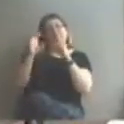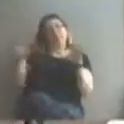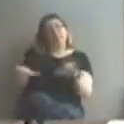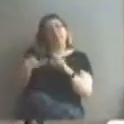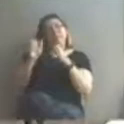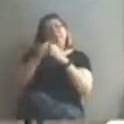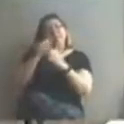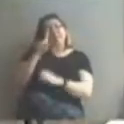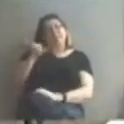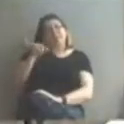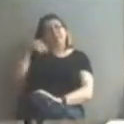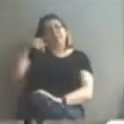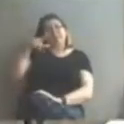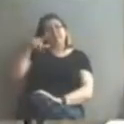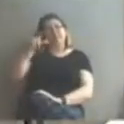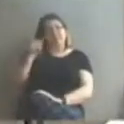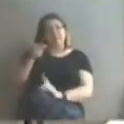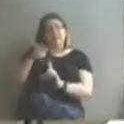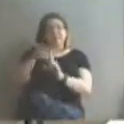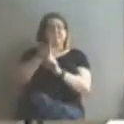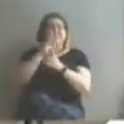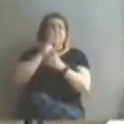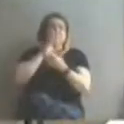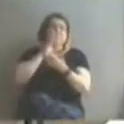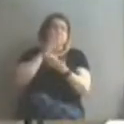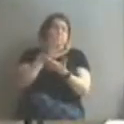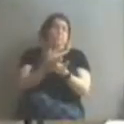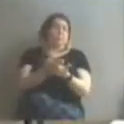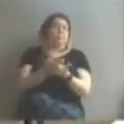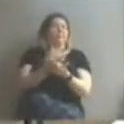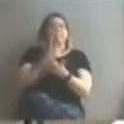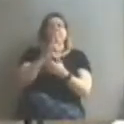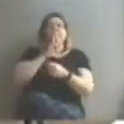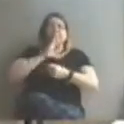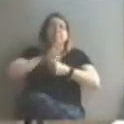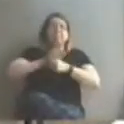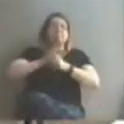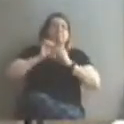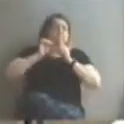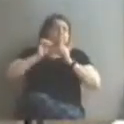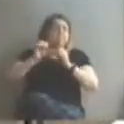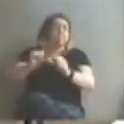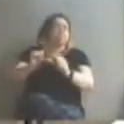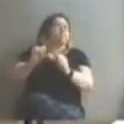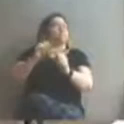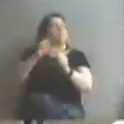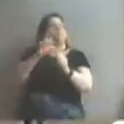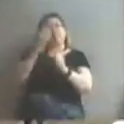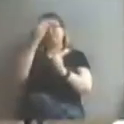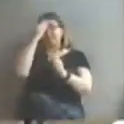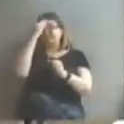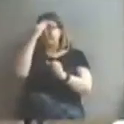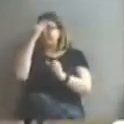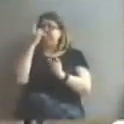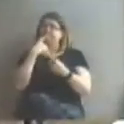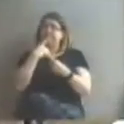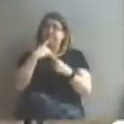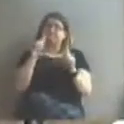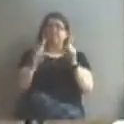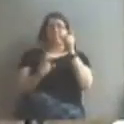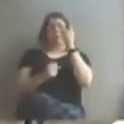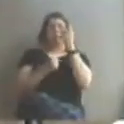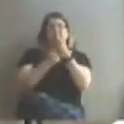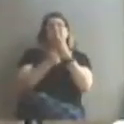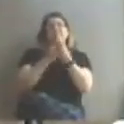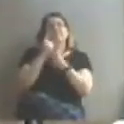And whereas Heather Wampler proved herself to be a devoted, consistent, knowledgeable, and highly effective advocate